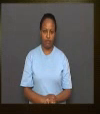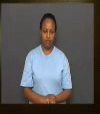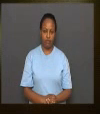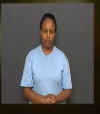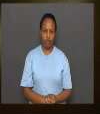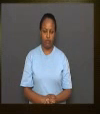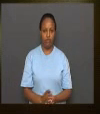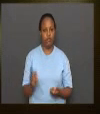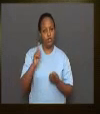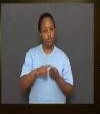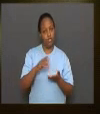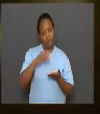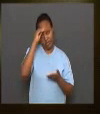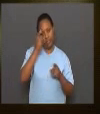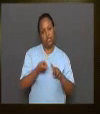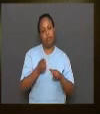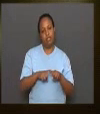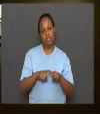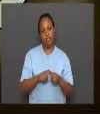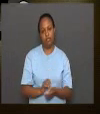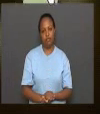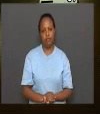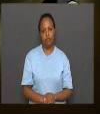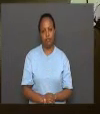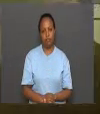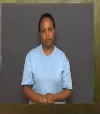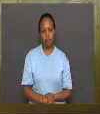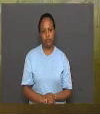Let's get back to our lesson.